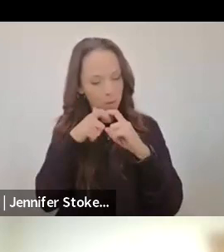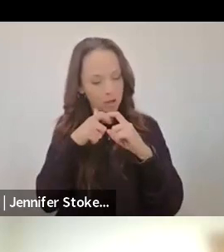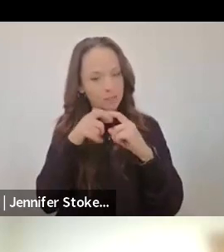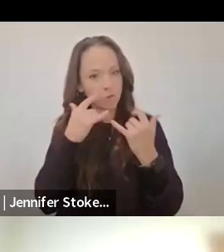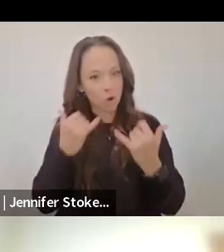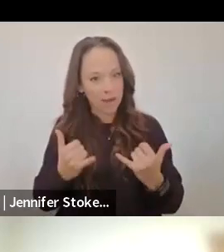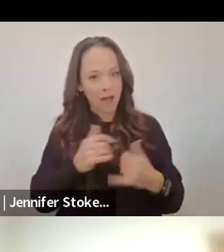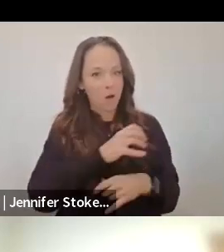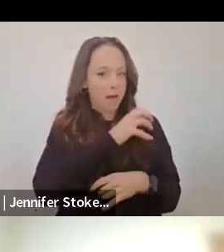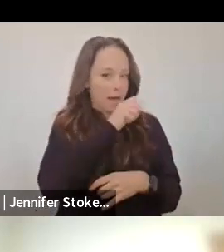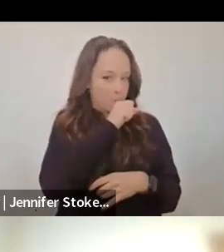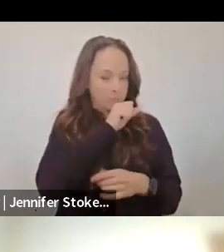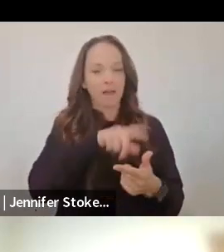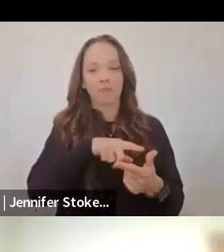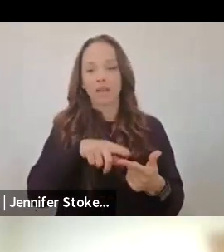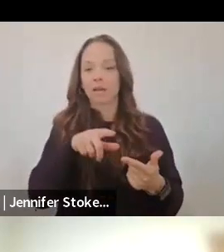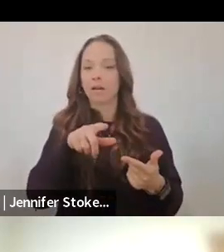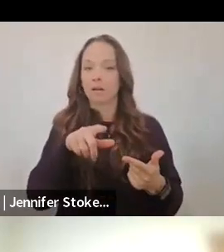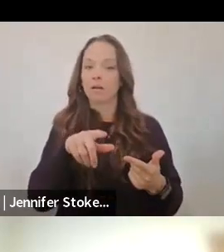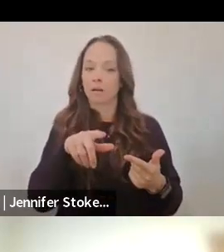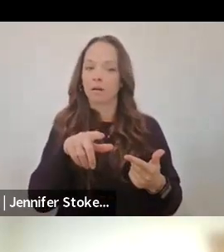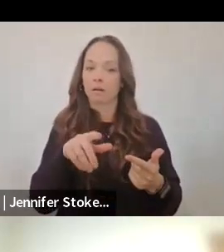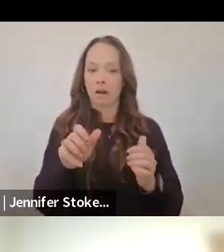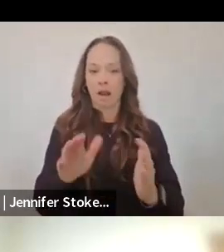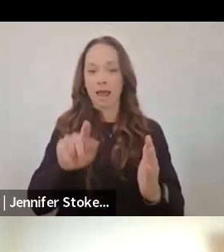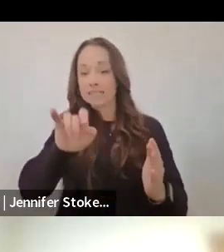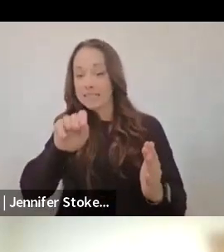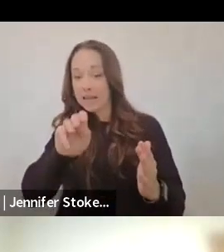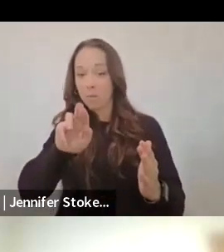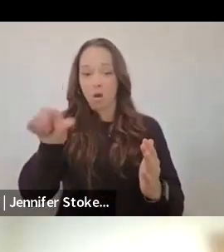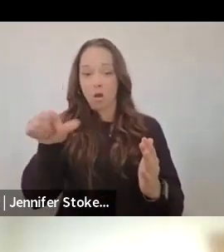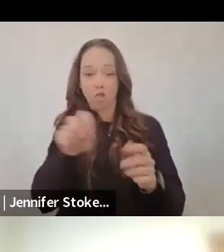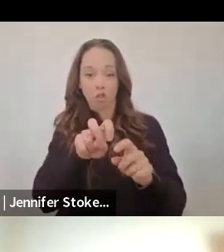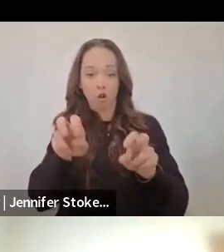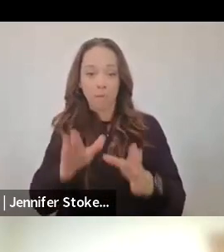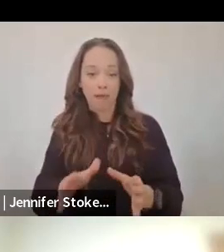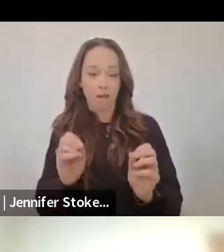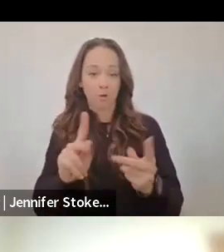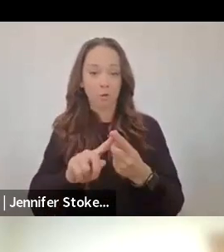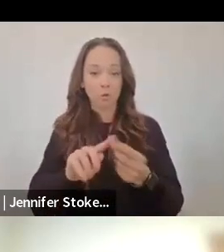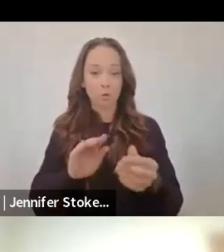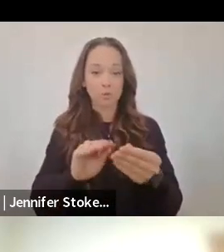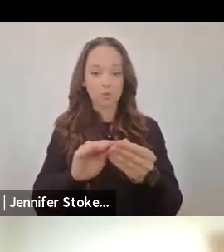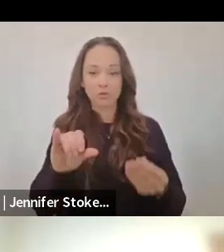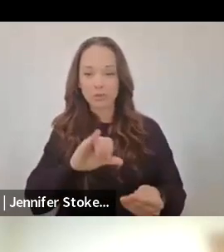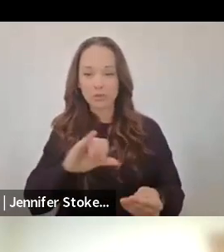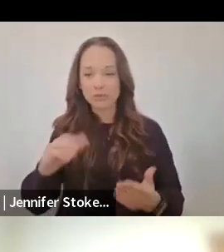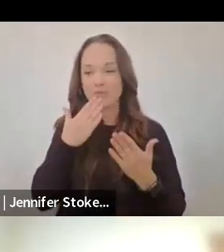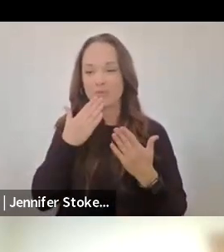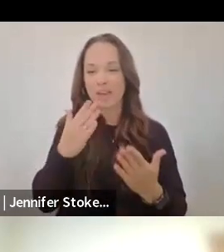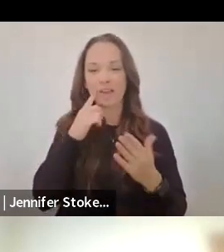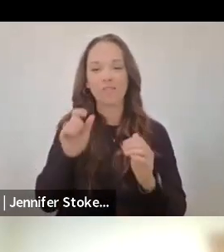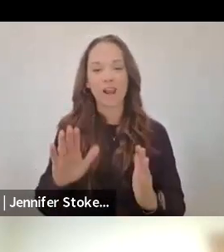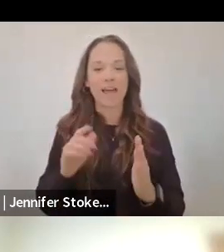mute myself and offer Tim or any of my other panelists a chance to chime in as well. But thank you for letting me just